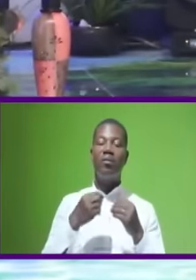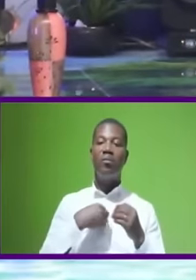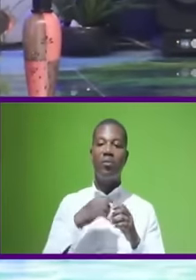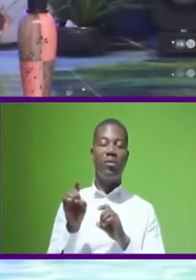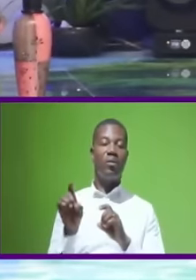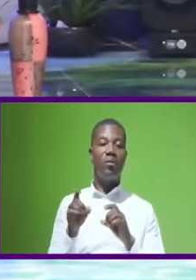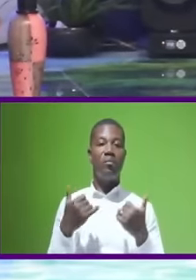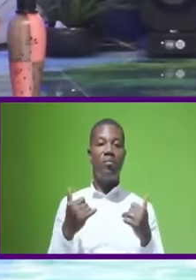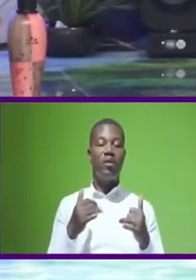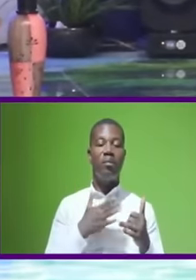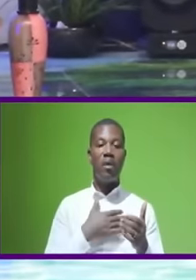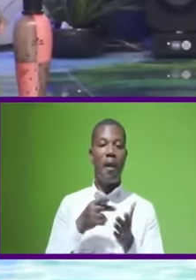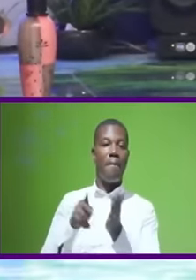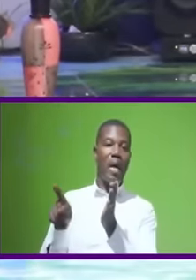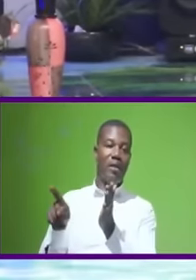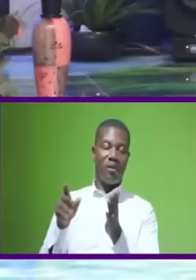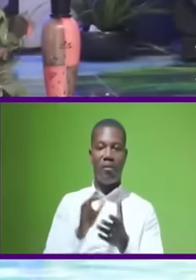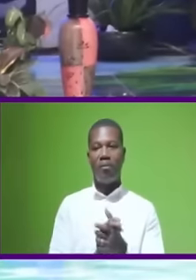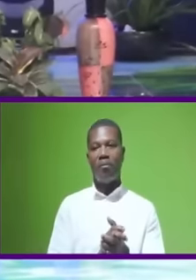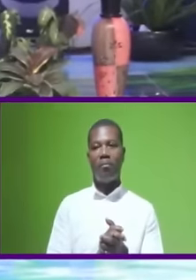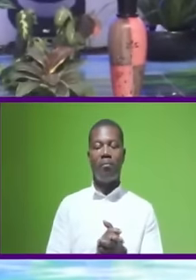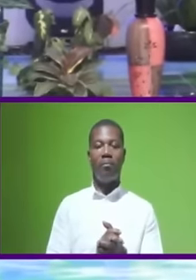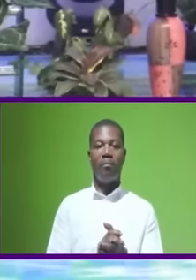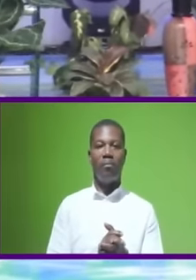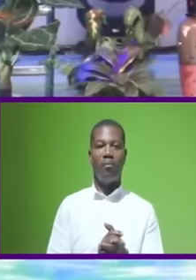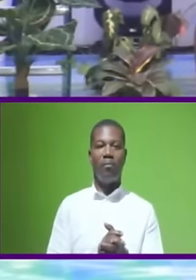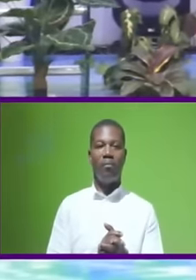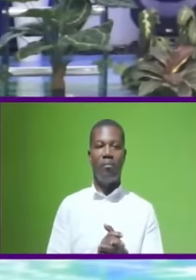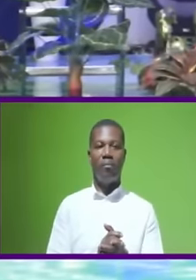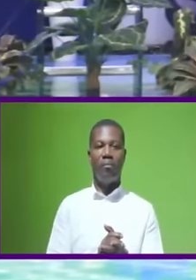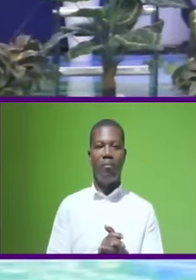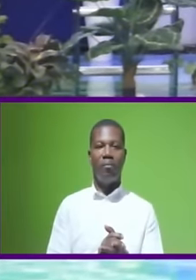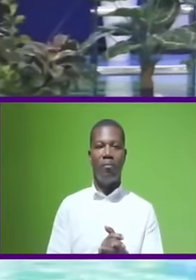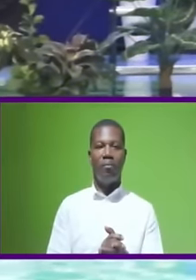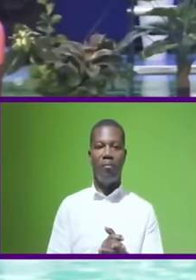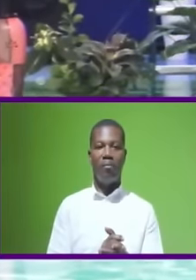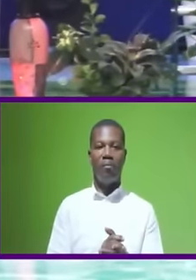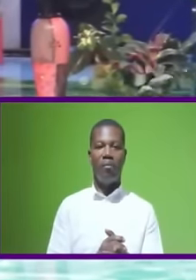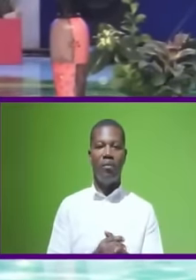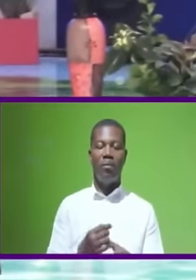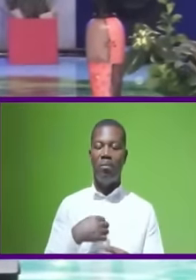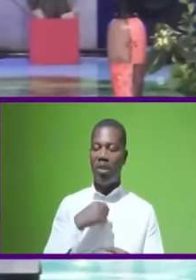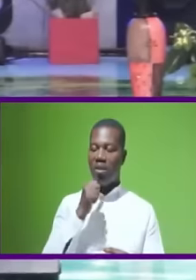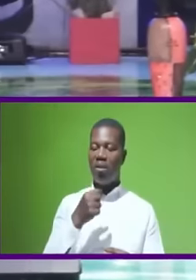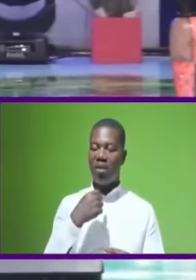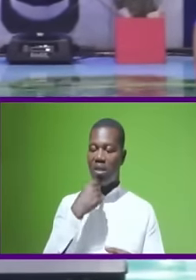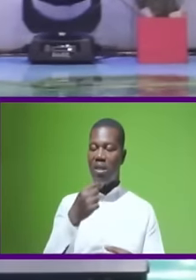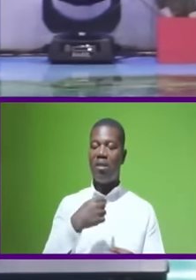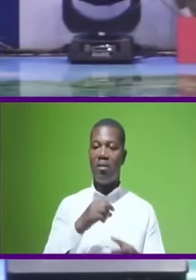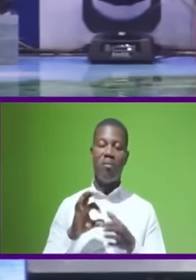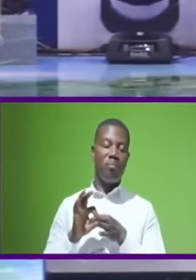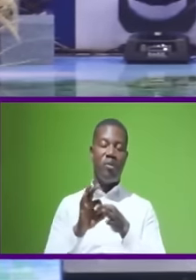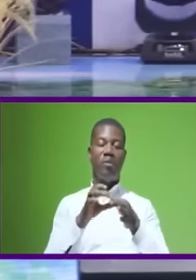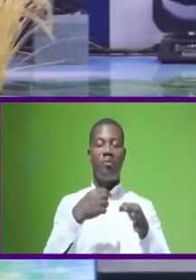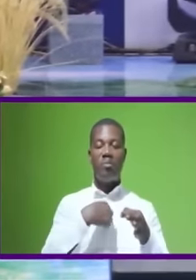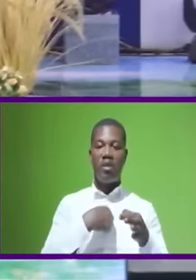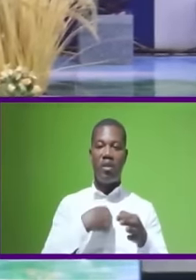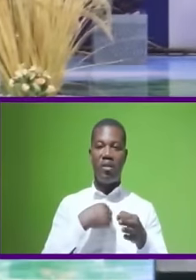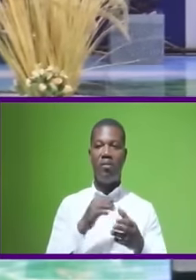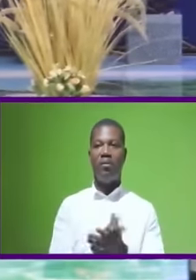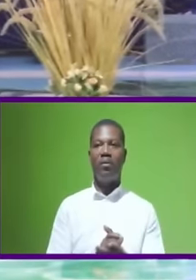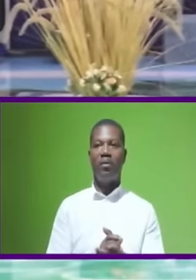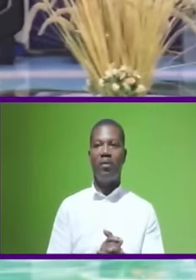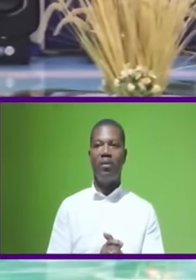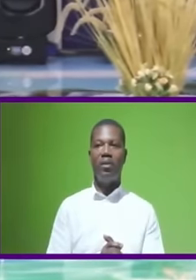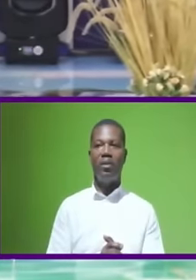de. I am doing my part very well. Menkasa ya media. I do not say that they belong to me.